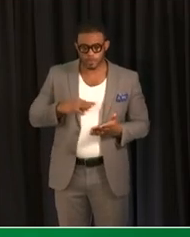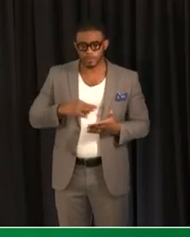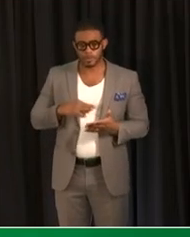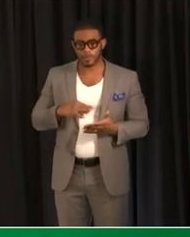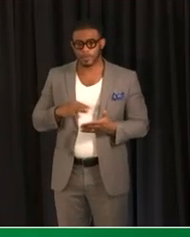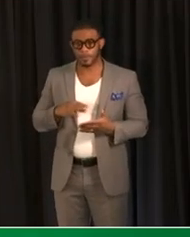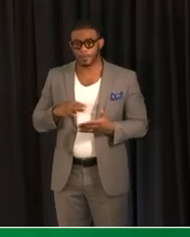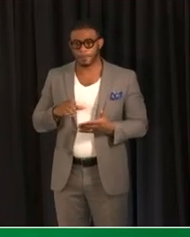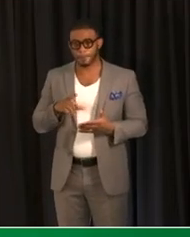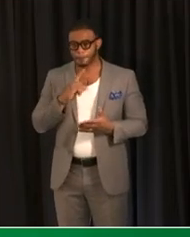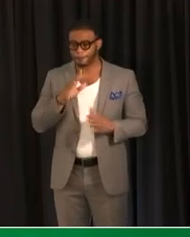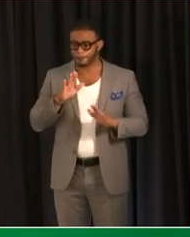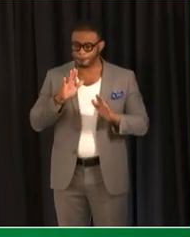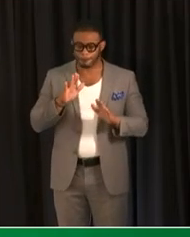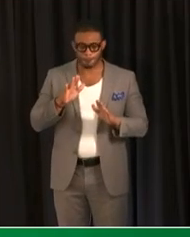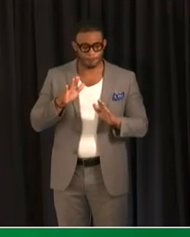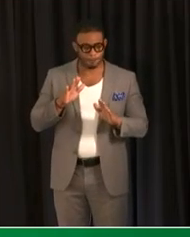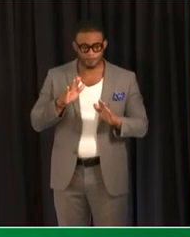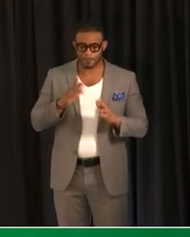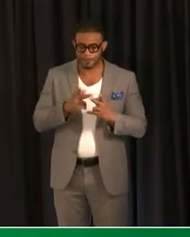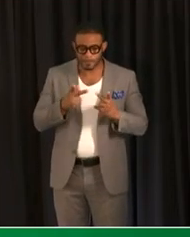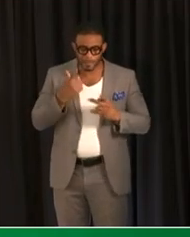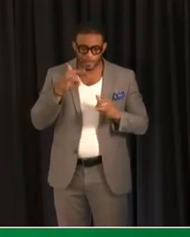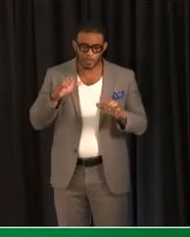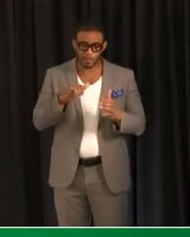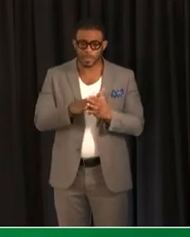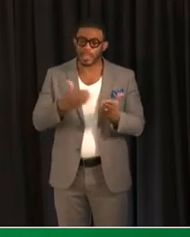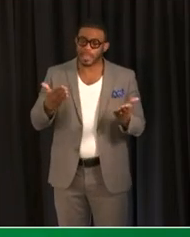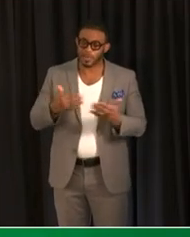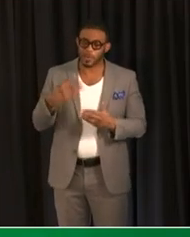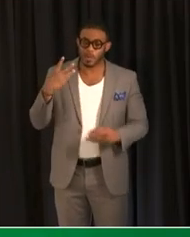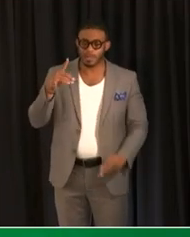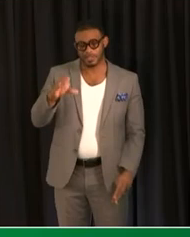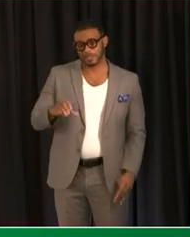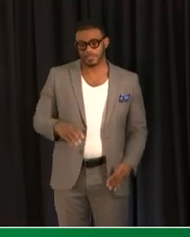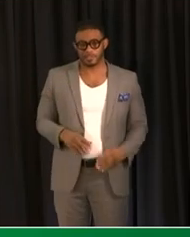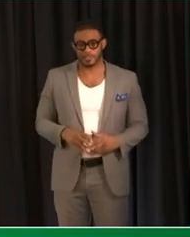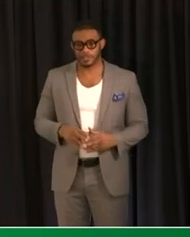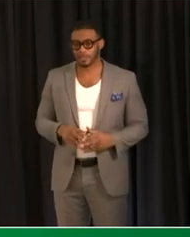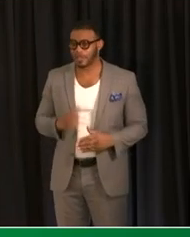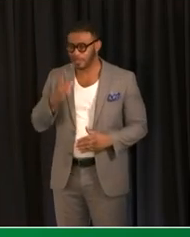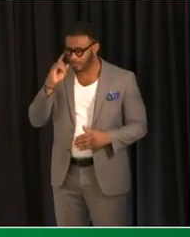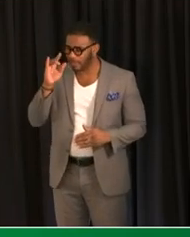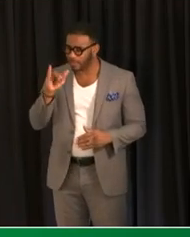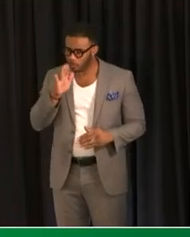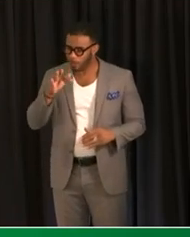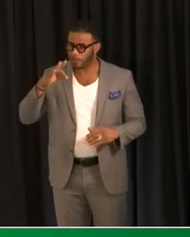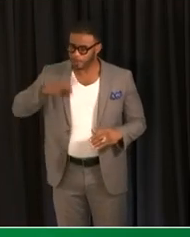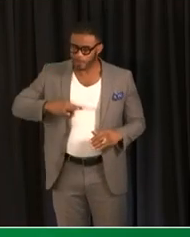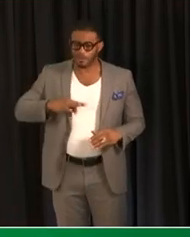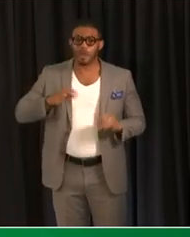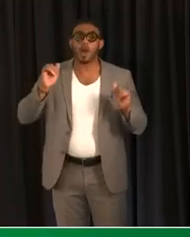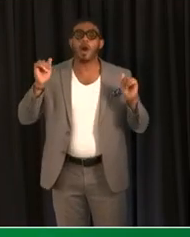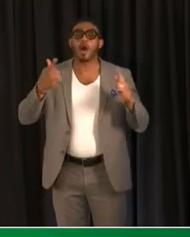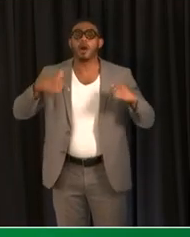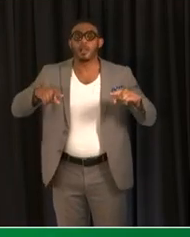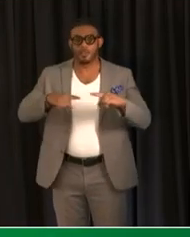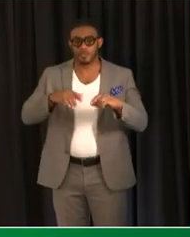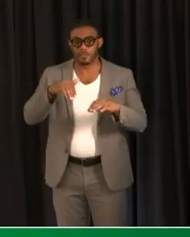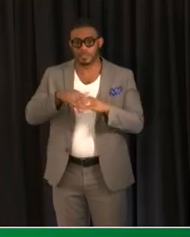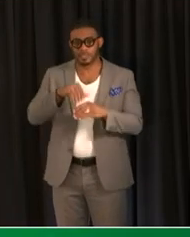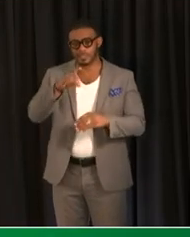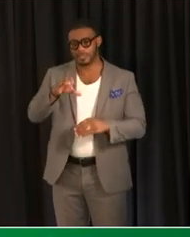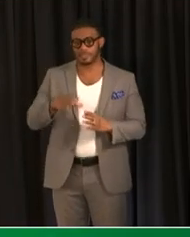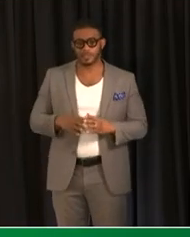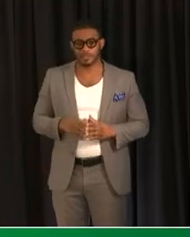profitable, that this is a great climate for them to do so here in the District of Columbia. And I think that will benefit all of